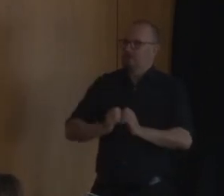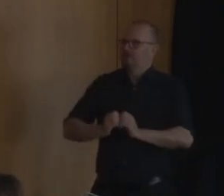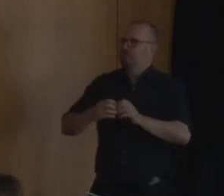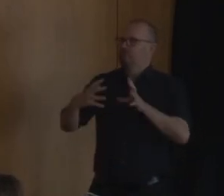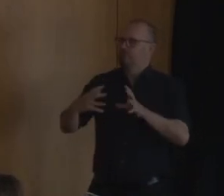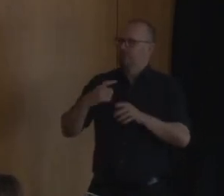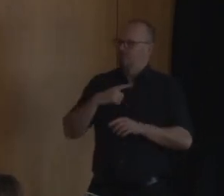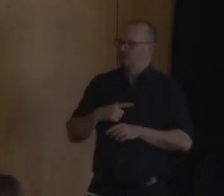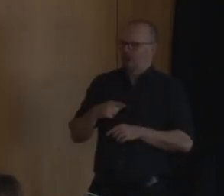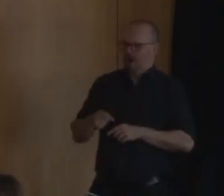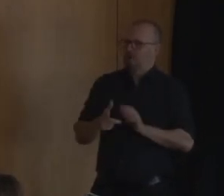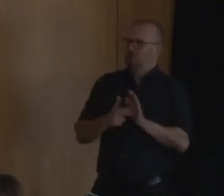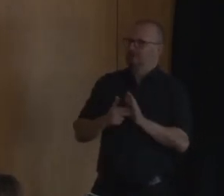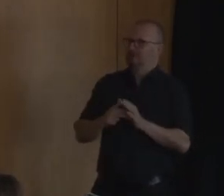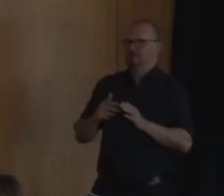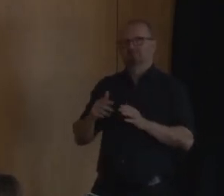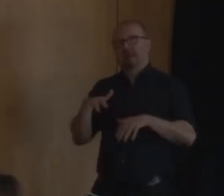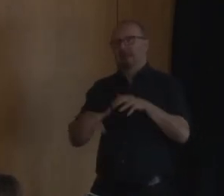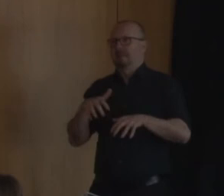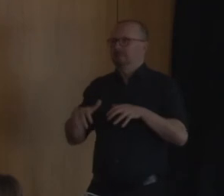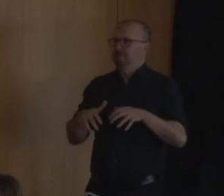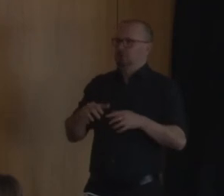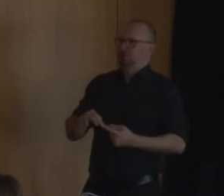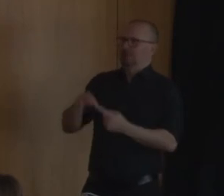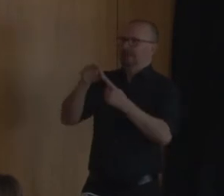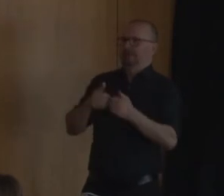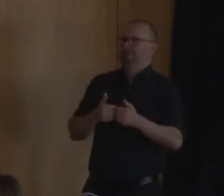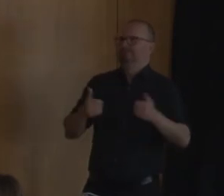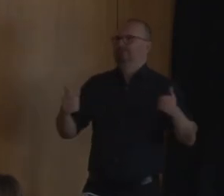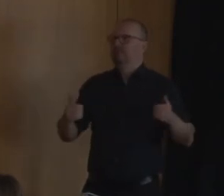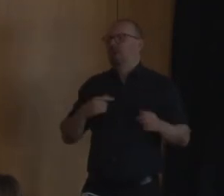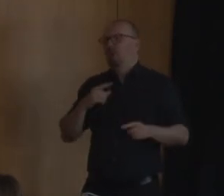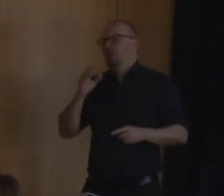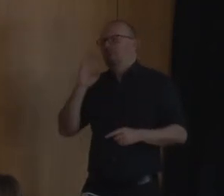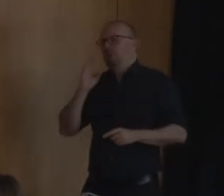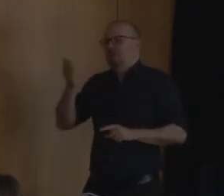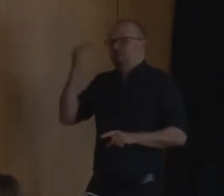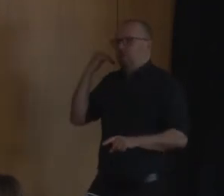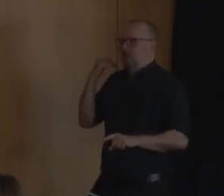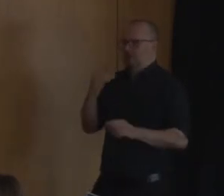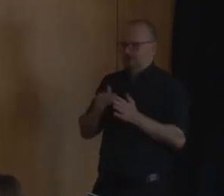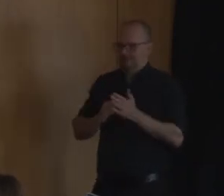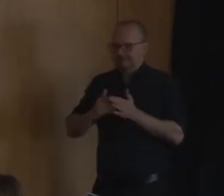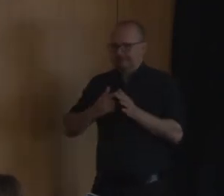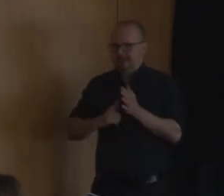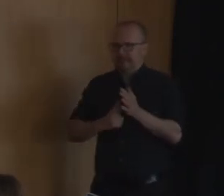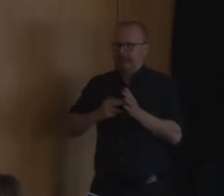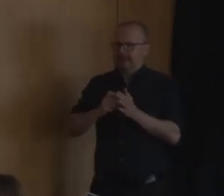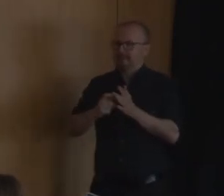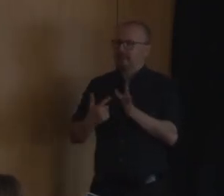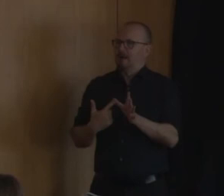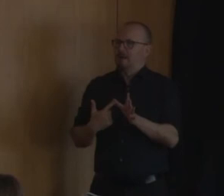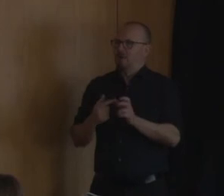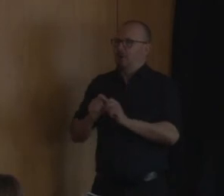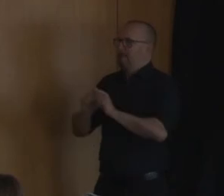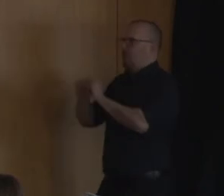to be so weird and unique. In our old galleries, we told the story of Zealandia on a monitor on the wall. This time we chose to project it